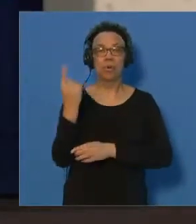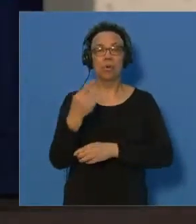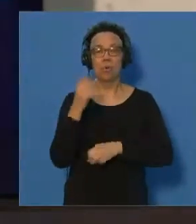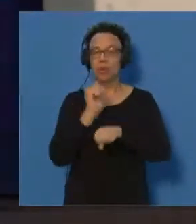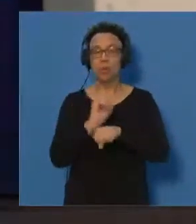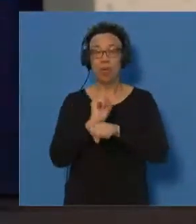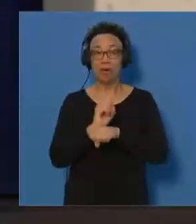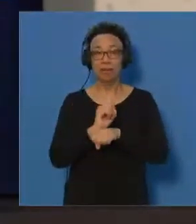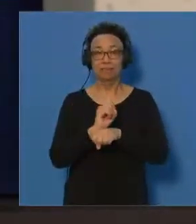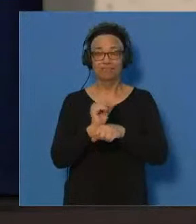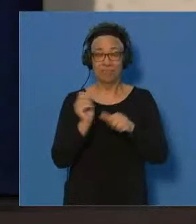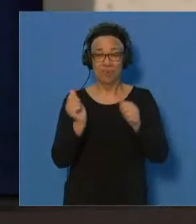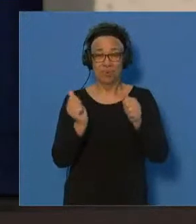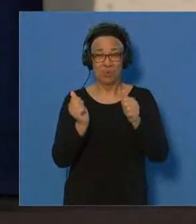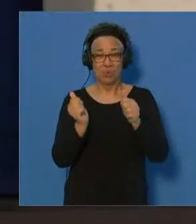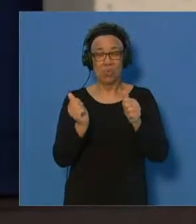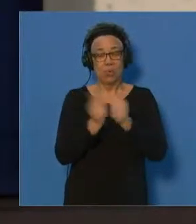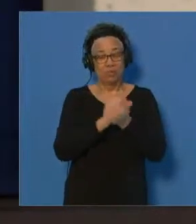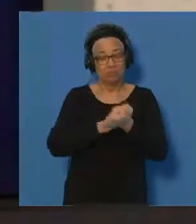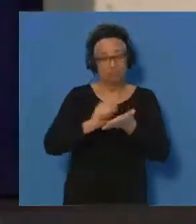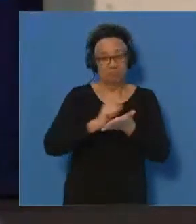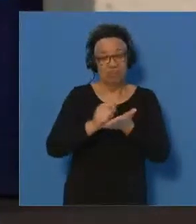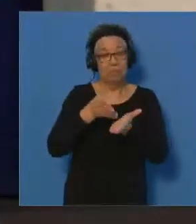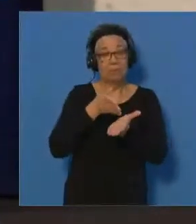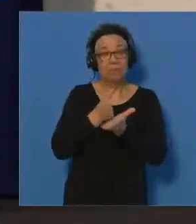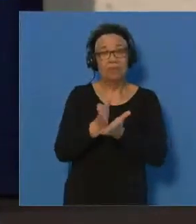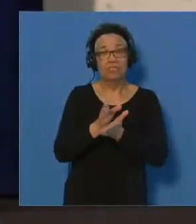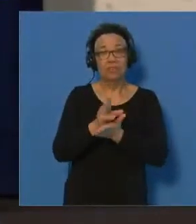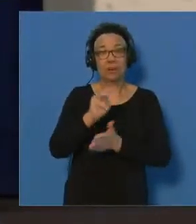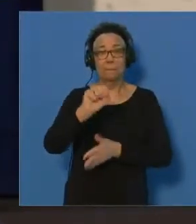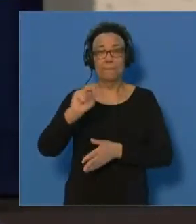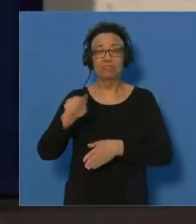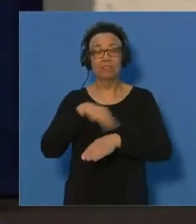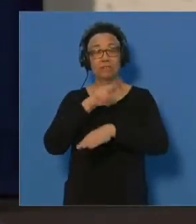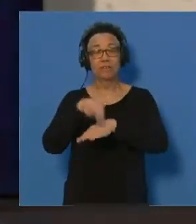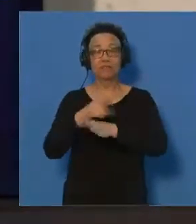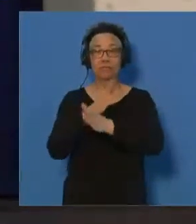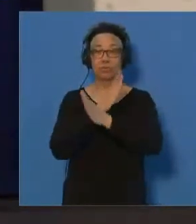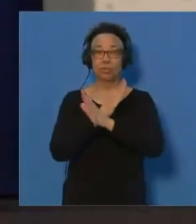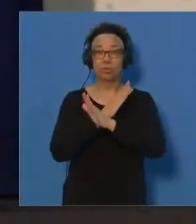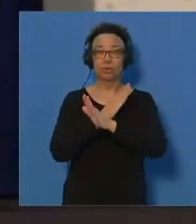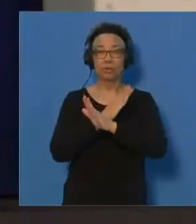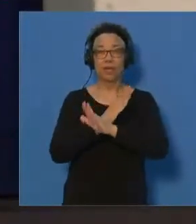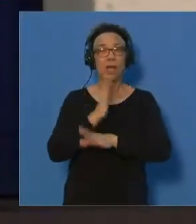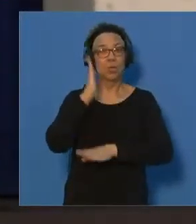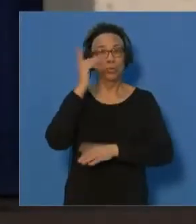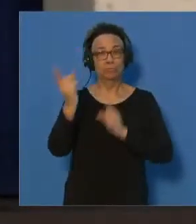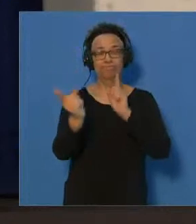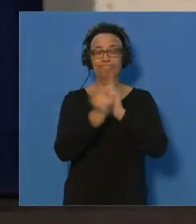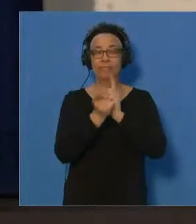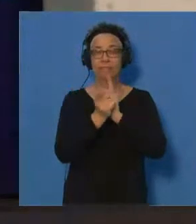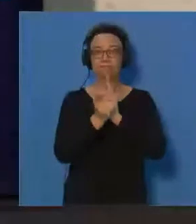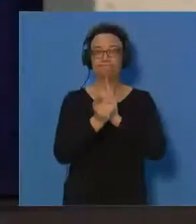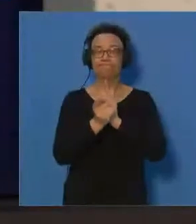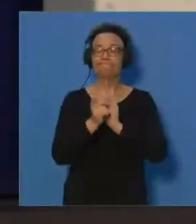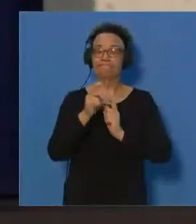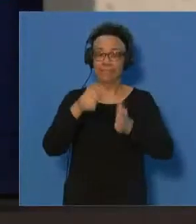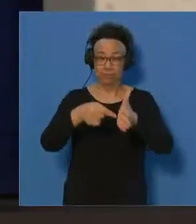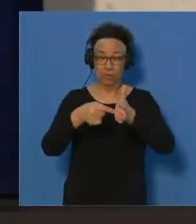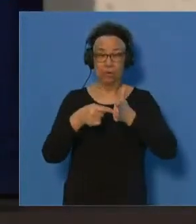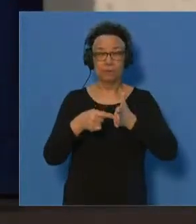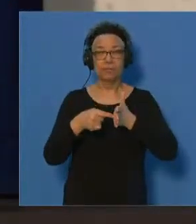with written permission of the Minister of National Security and shall meet the following